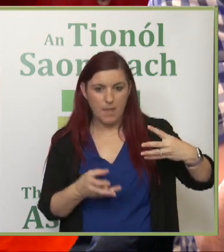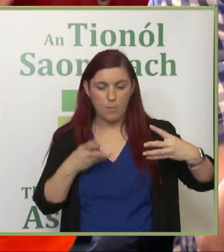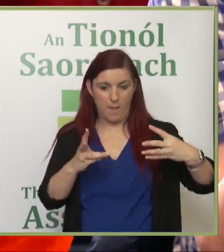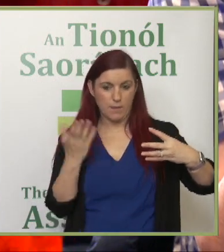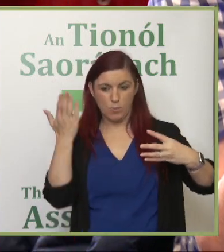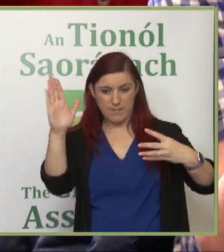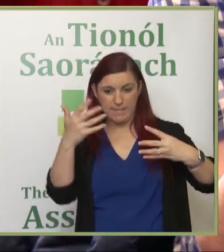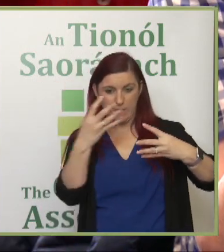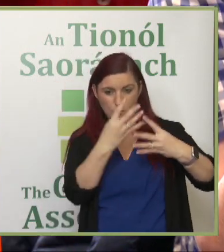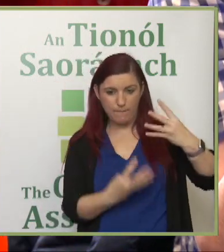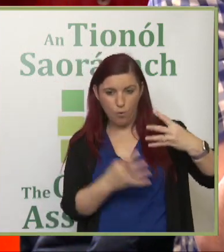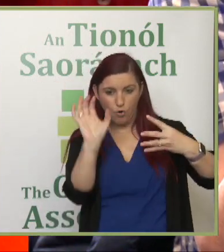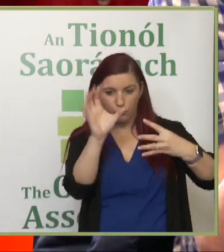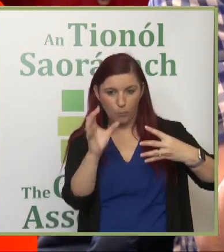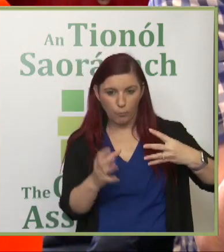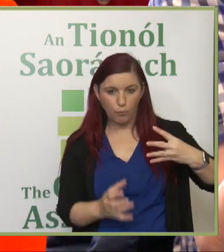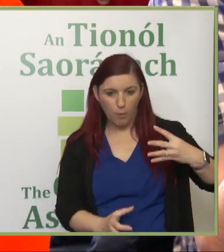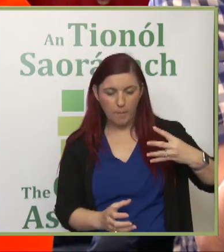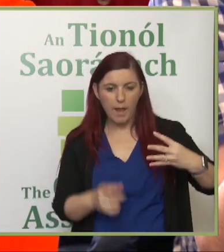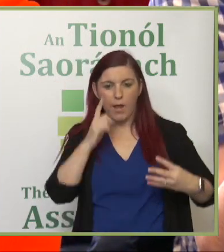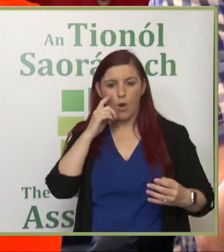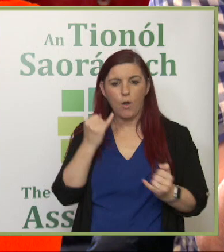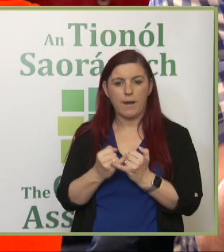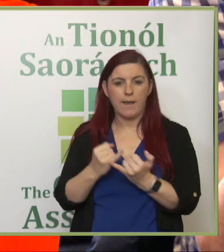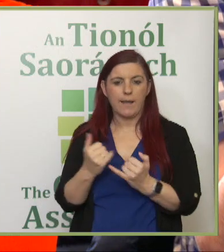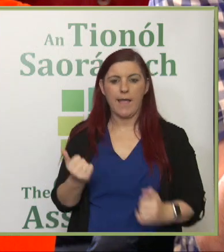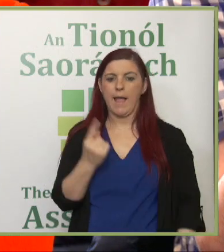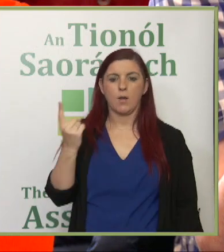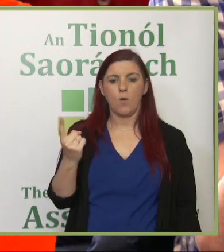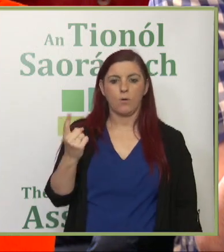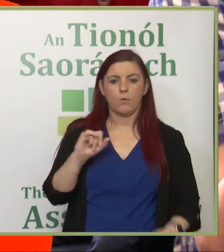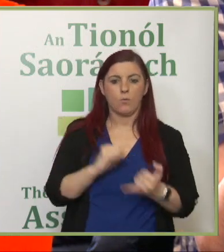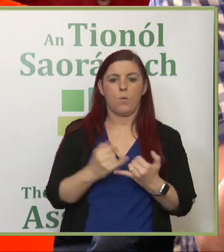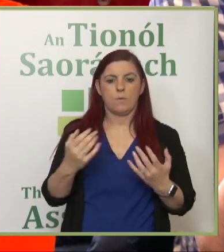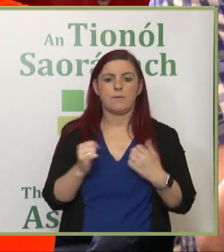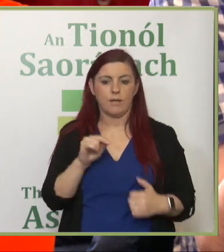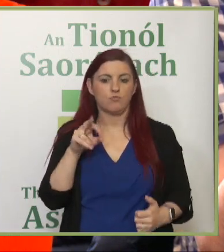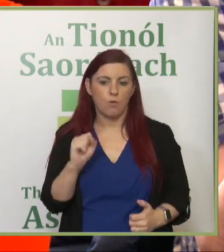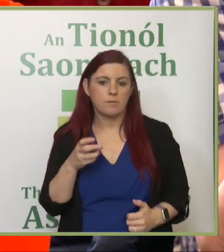presented, it looked like ultimately anyone who takes drugs